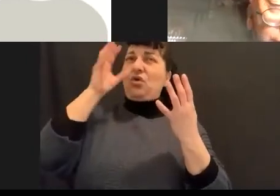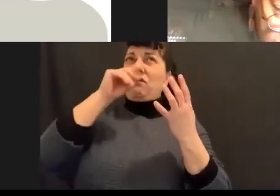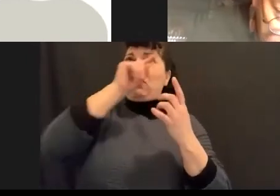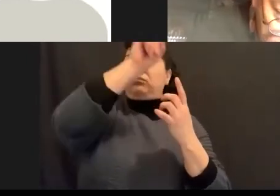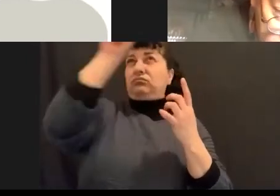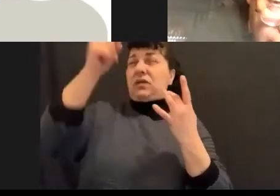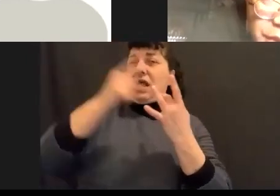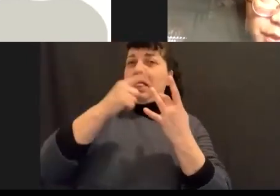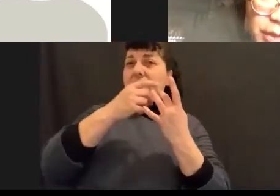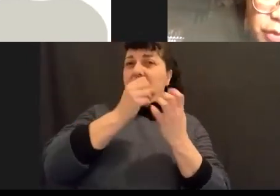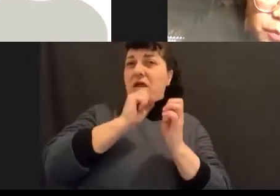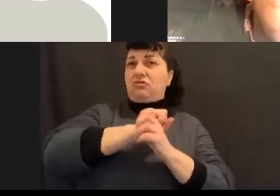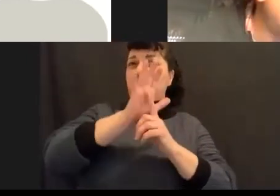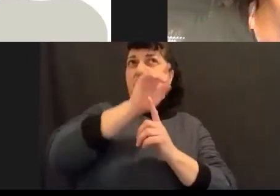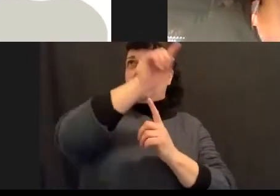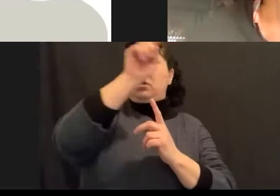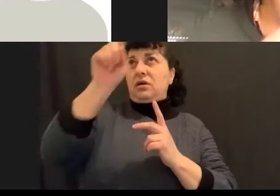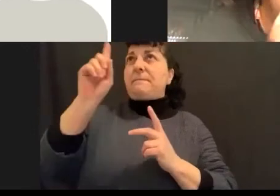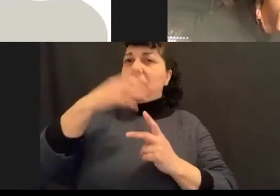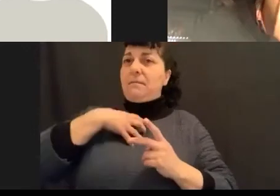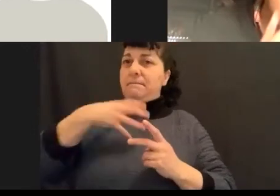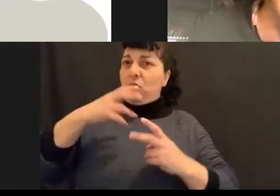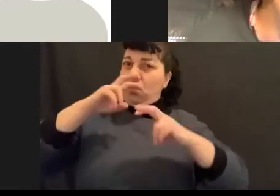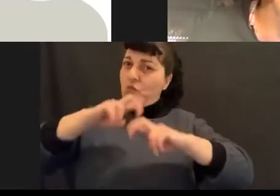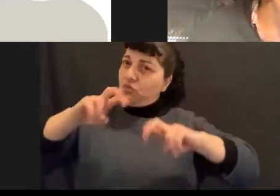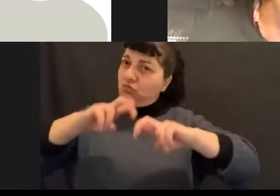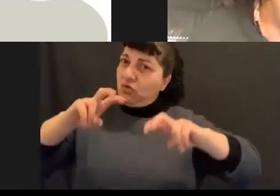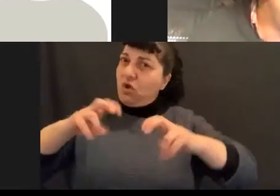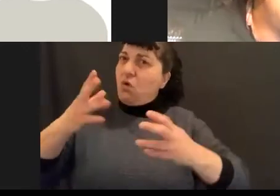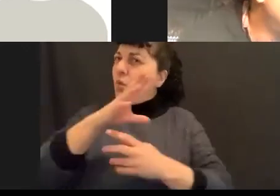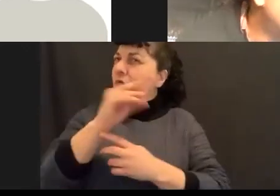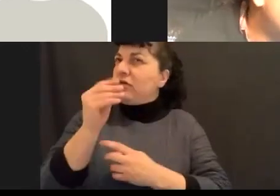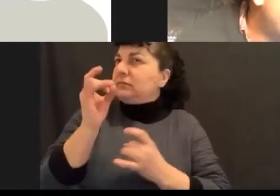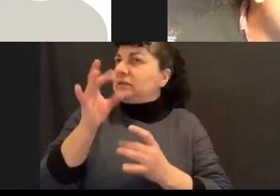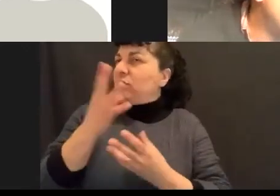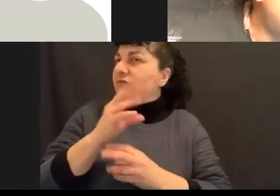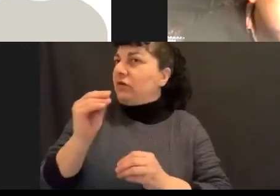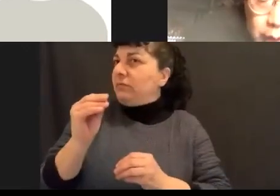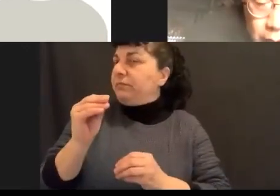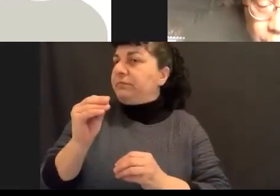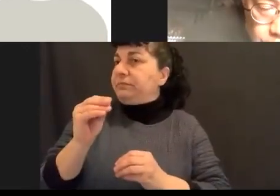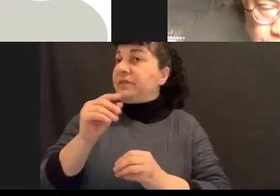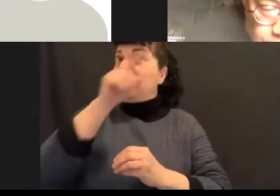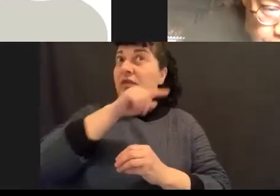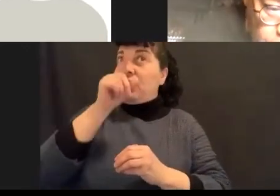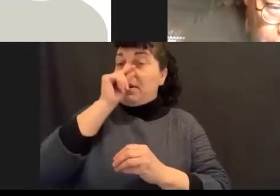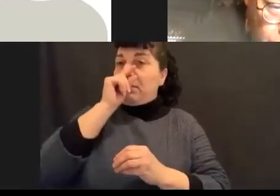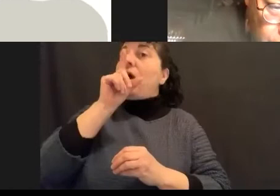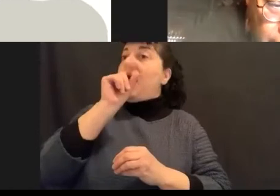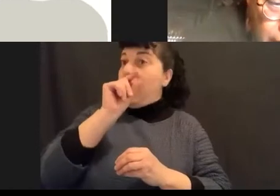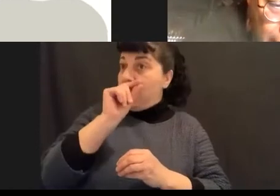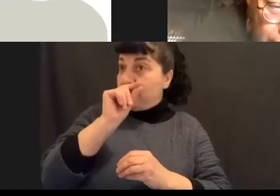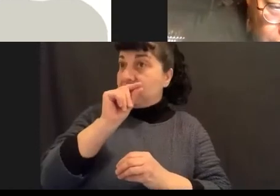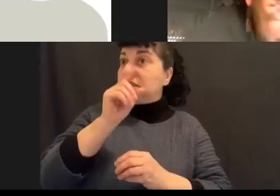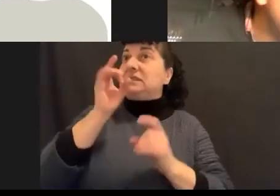under investigation in terms of their acquisition source. And only 11 of those people who were infected today